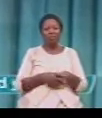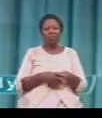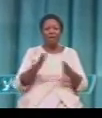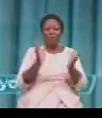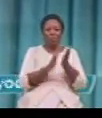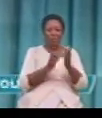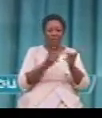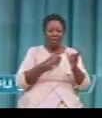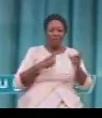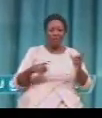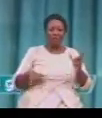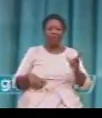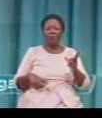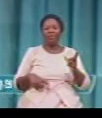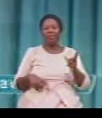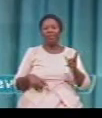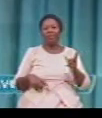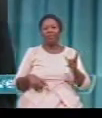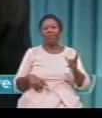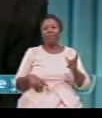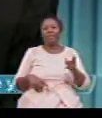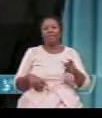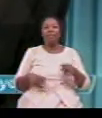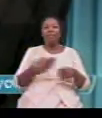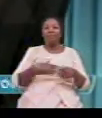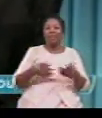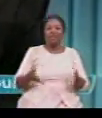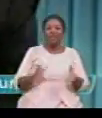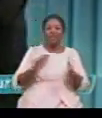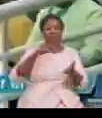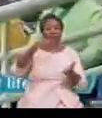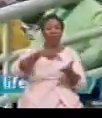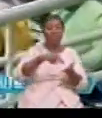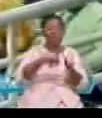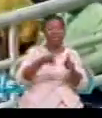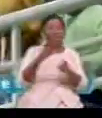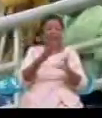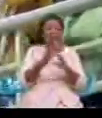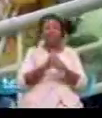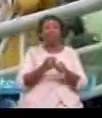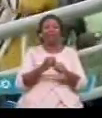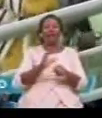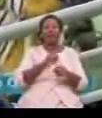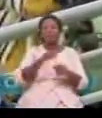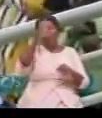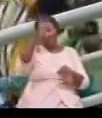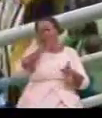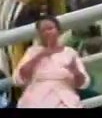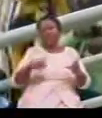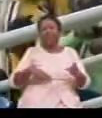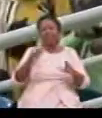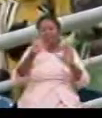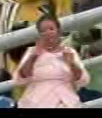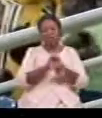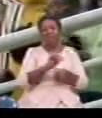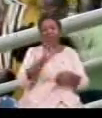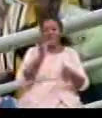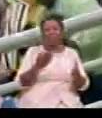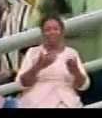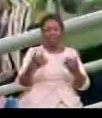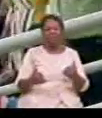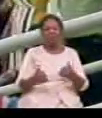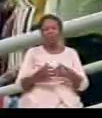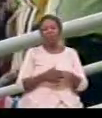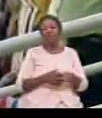Praise the Lord. Let's all rise up now as we receive our Father in the Lord. The miracle is here already.